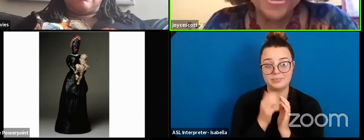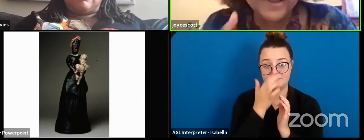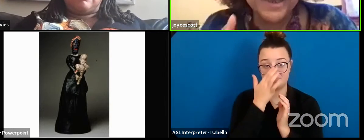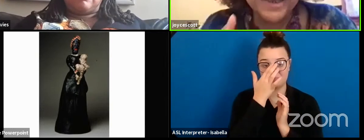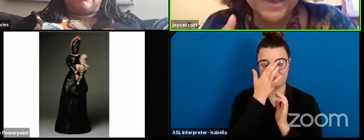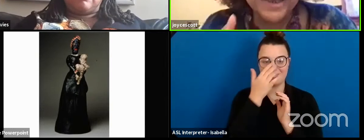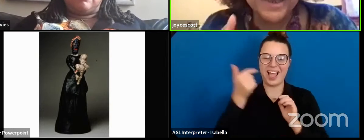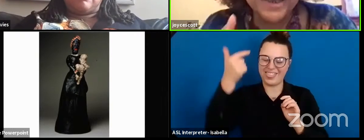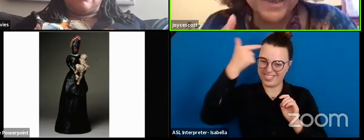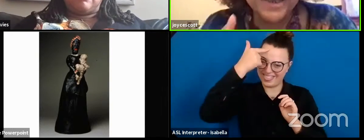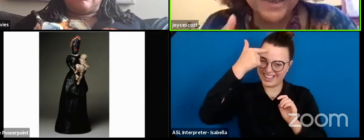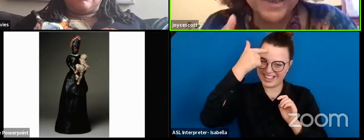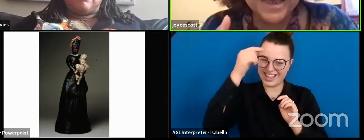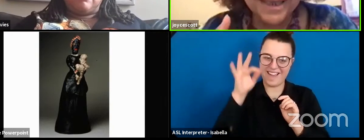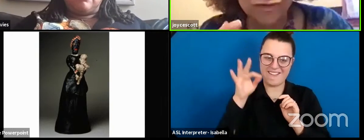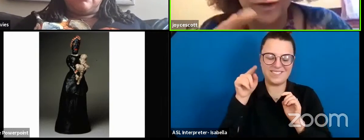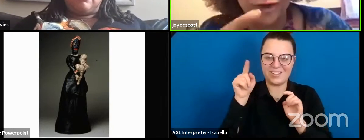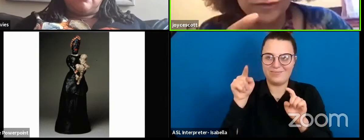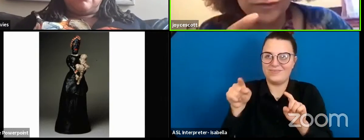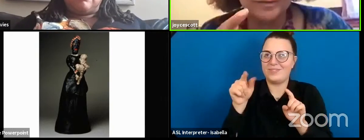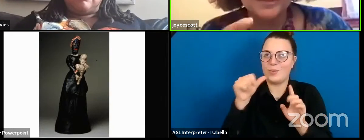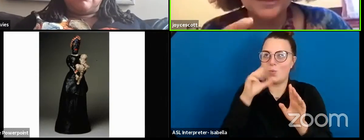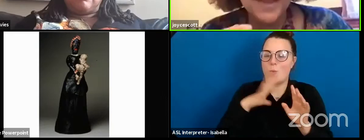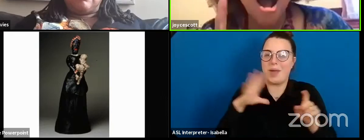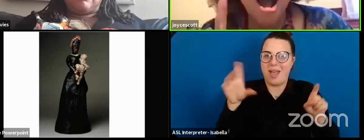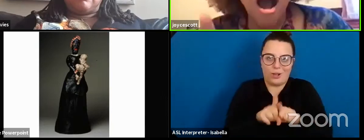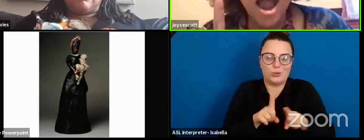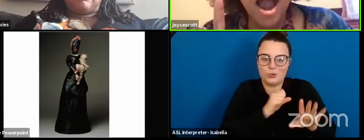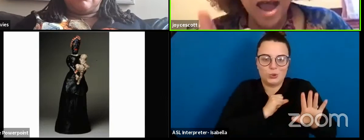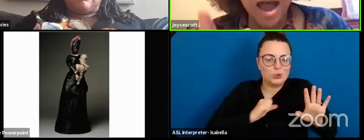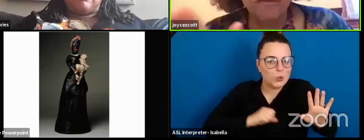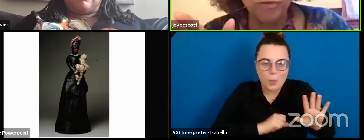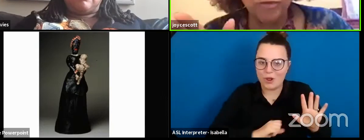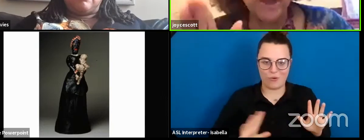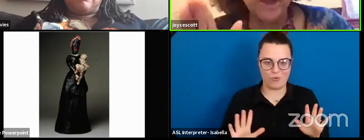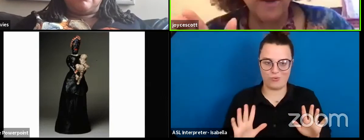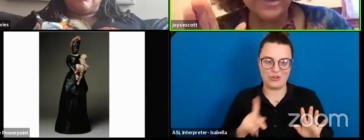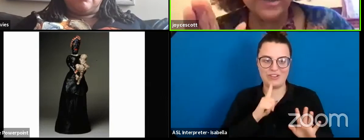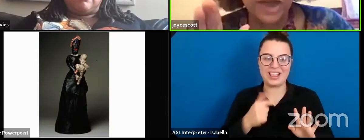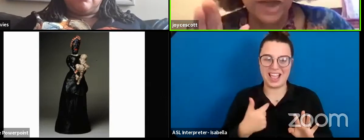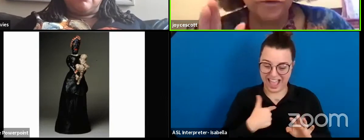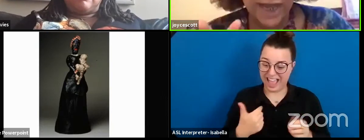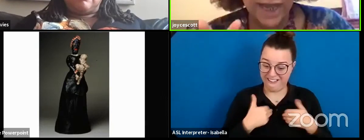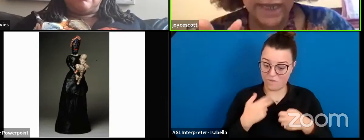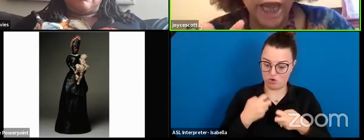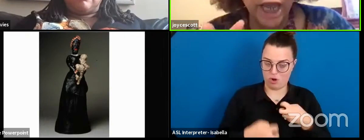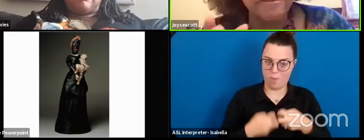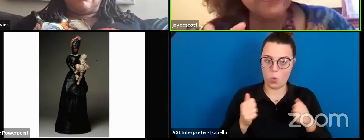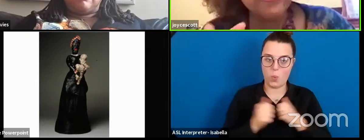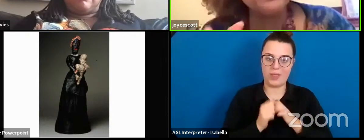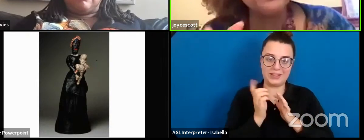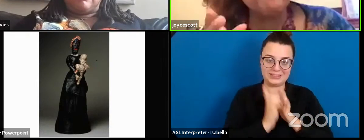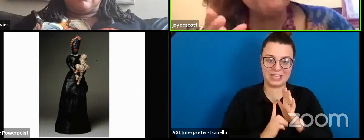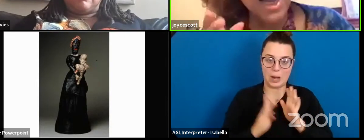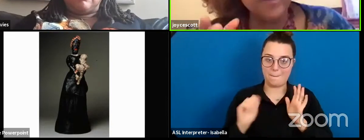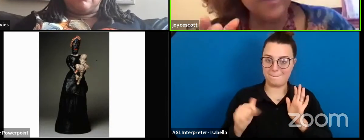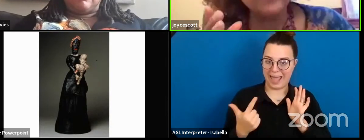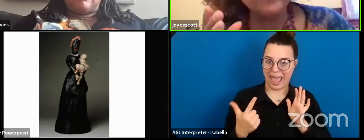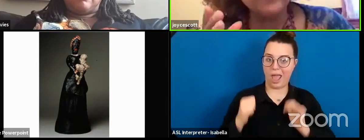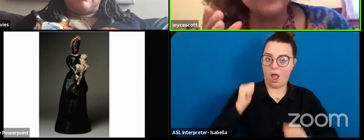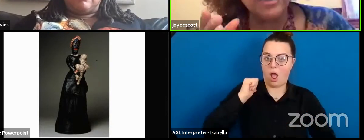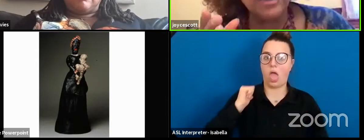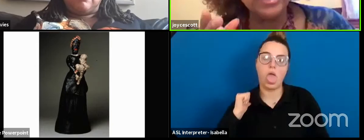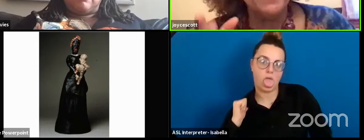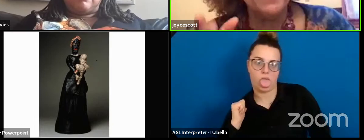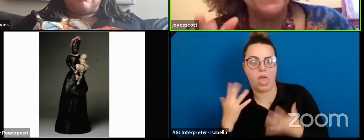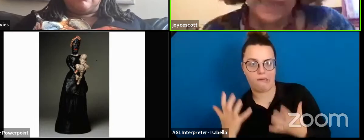think of them as superheroes. I have trouble carrying a designer bag, much less a